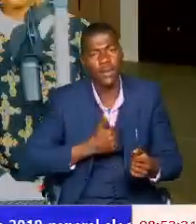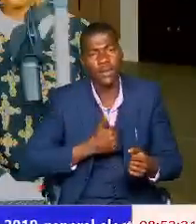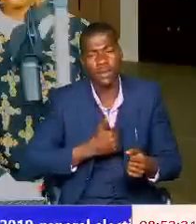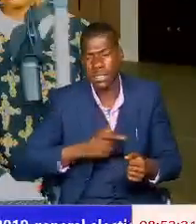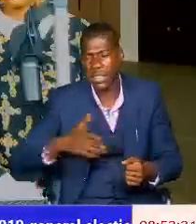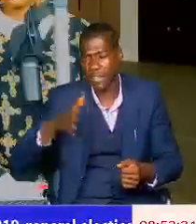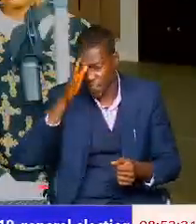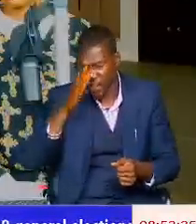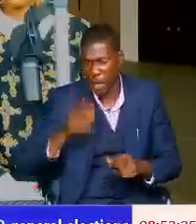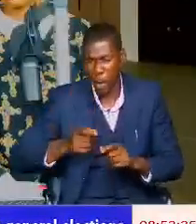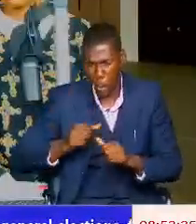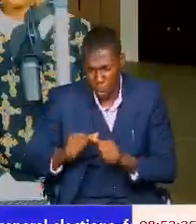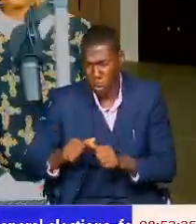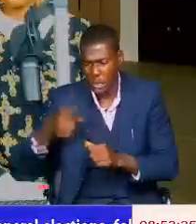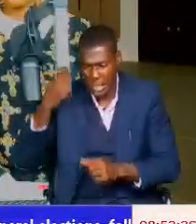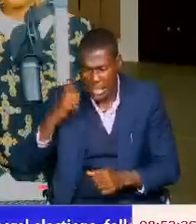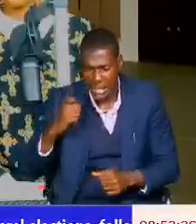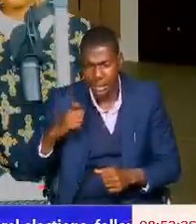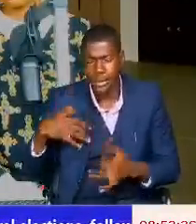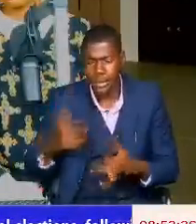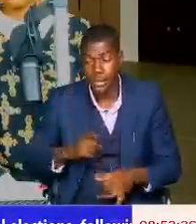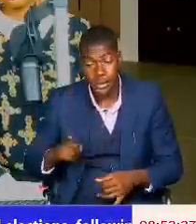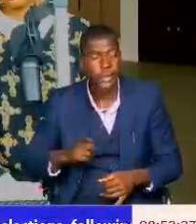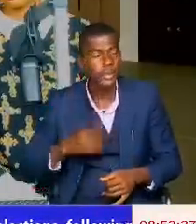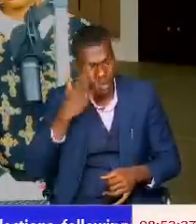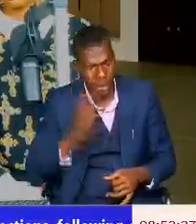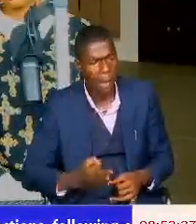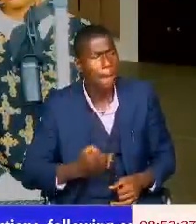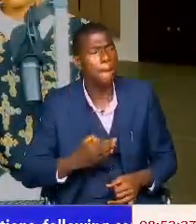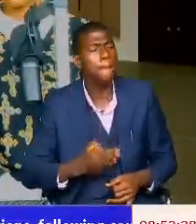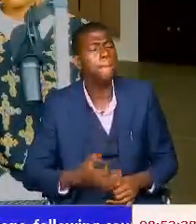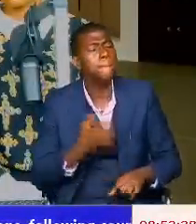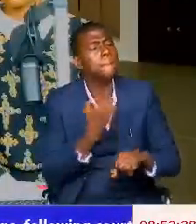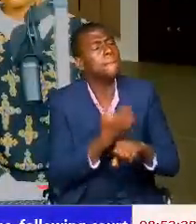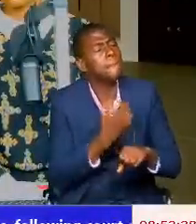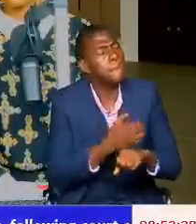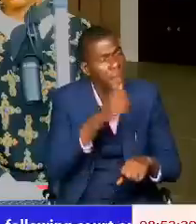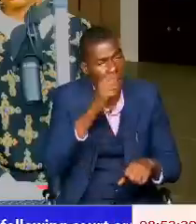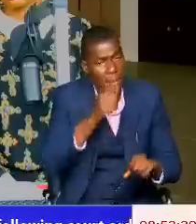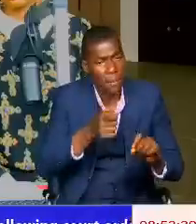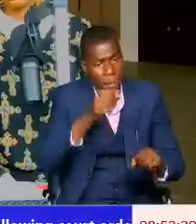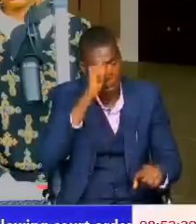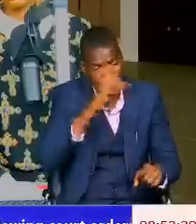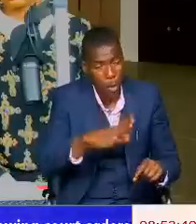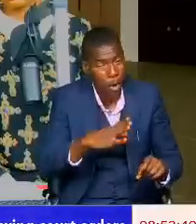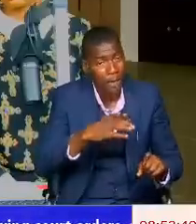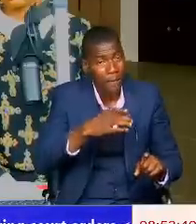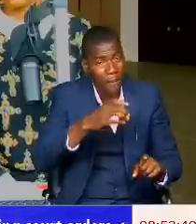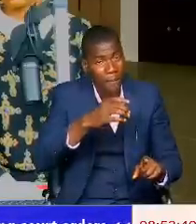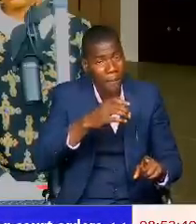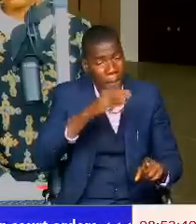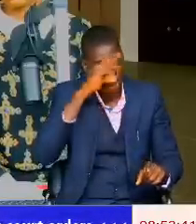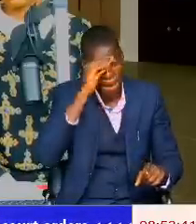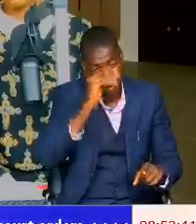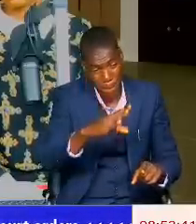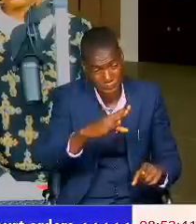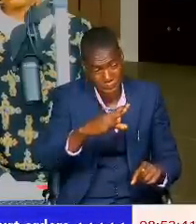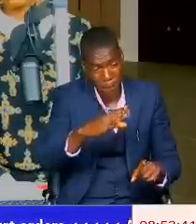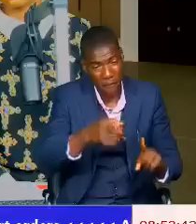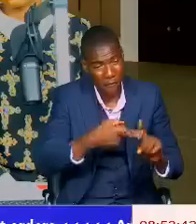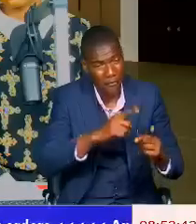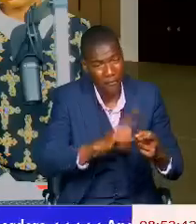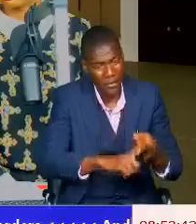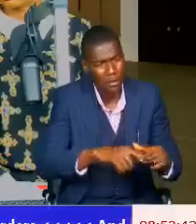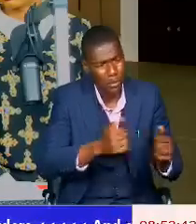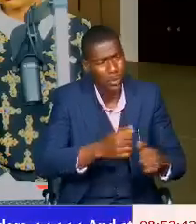sleep with her. She begged the boyfriend, make he get her pregnant so that the parents go even pursue her